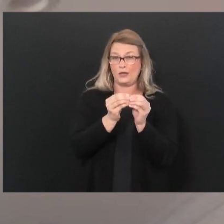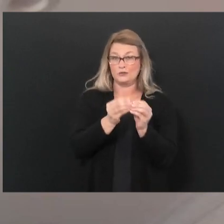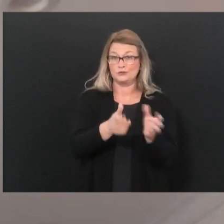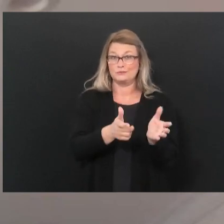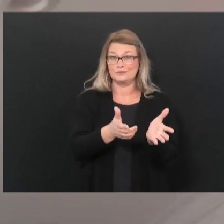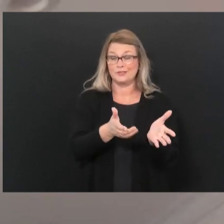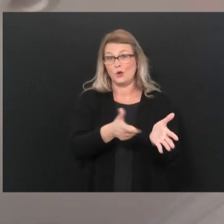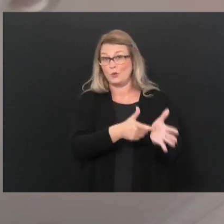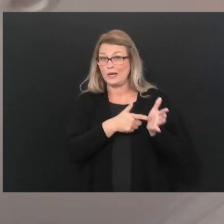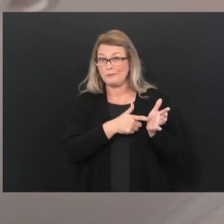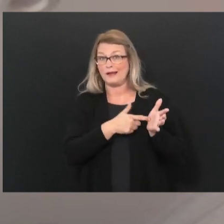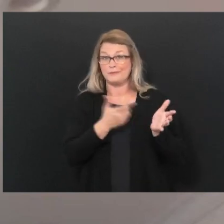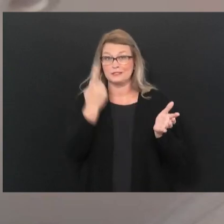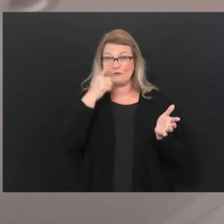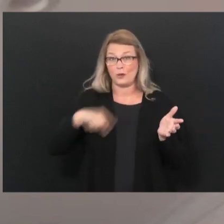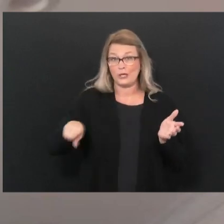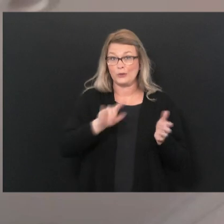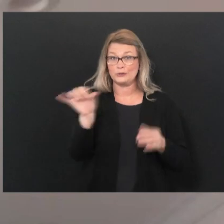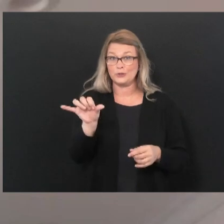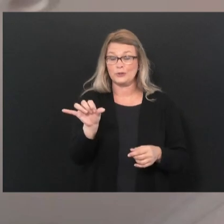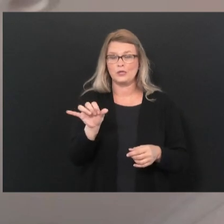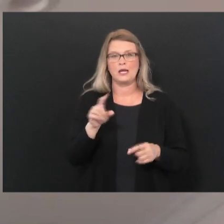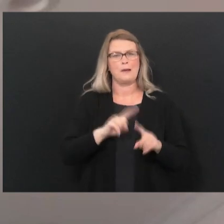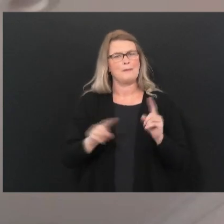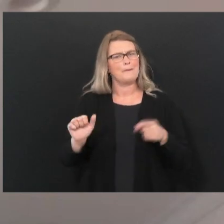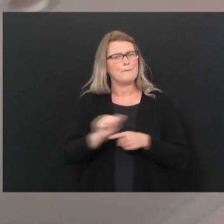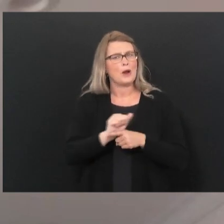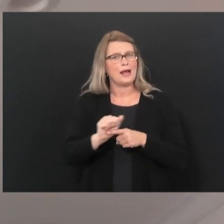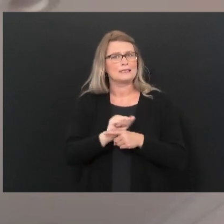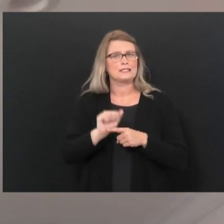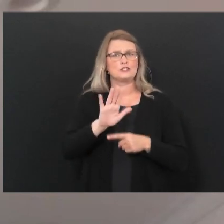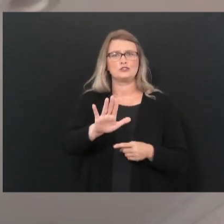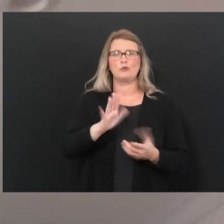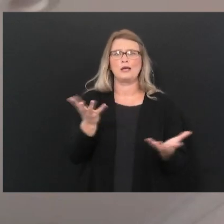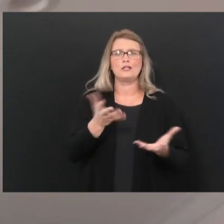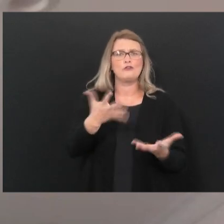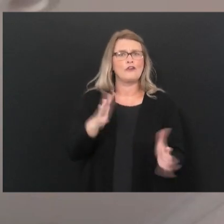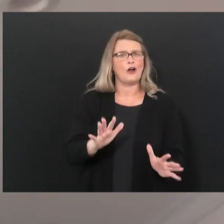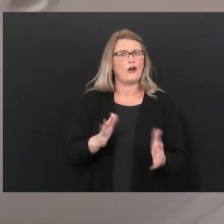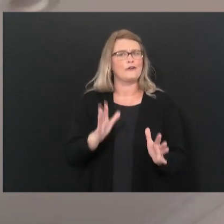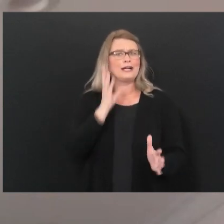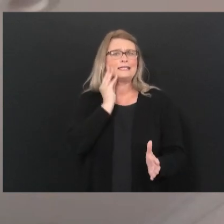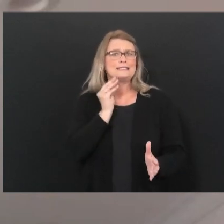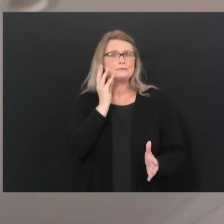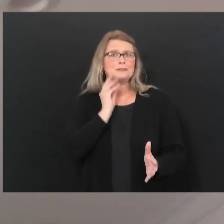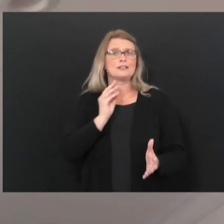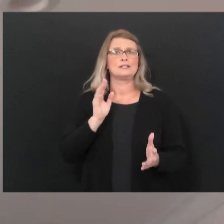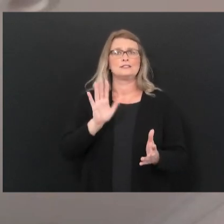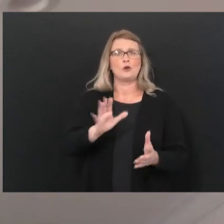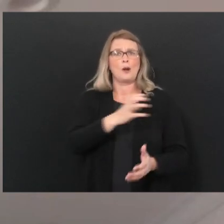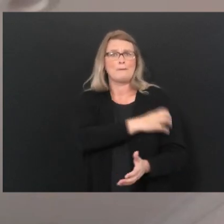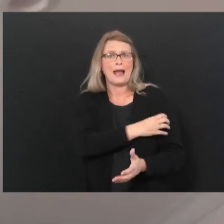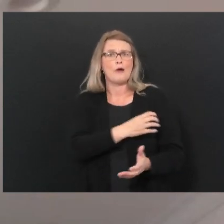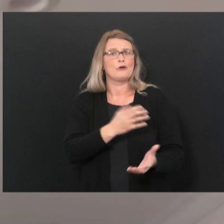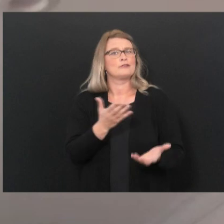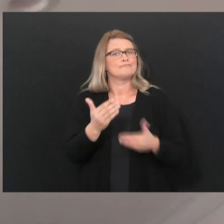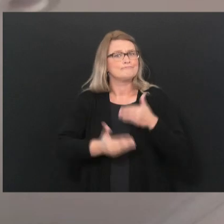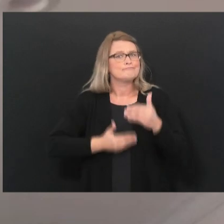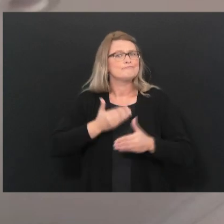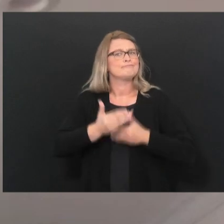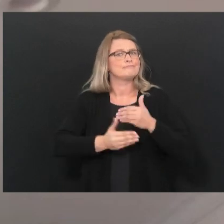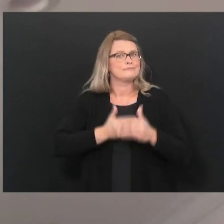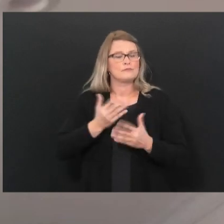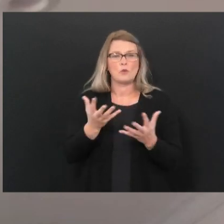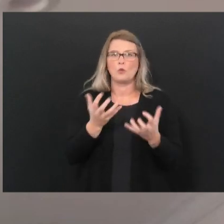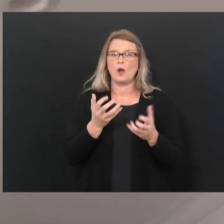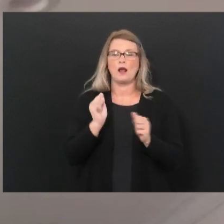can, practice your own great habits, your learnings, what your power is against the virus, because we want everybody